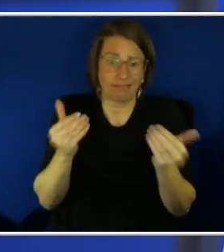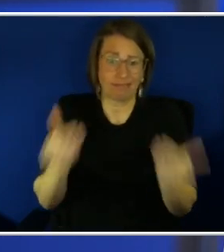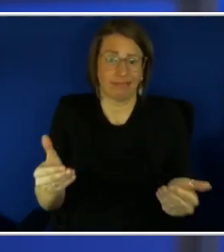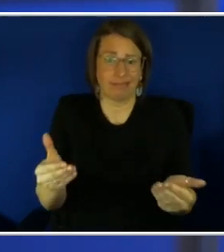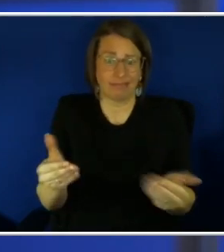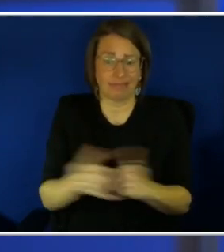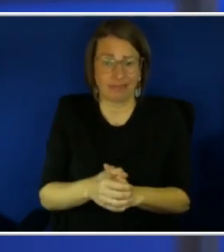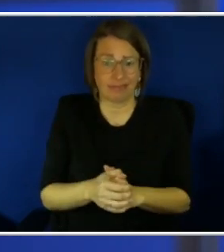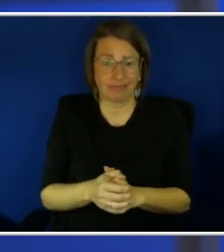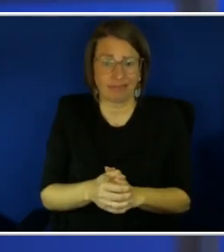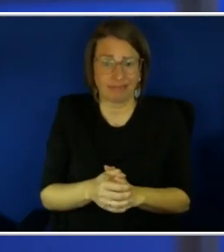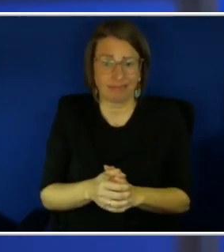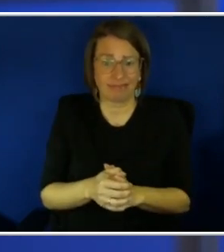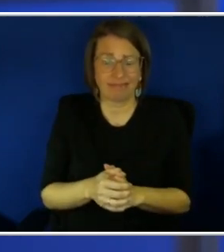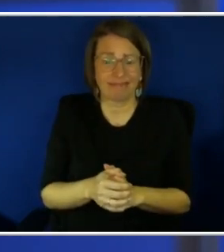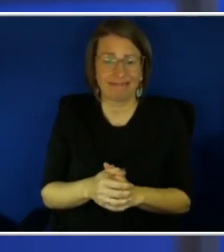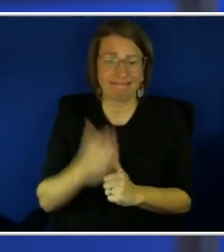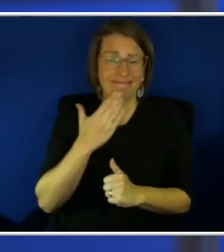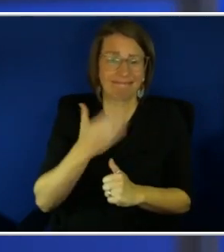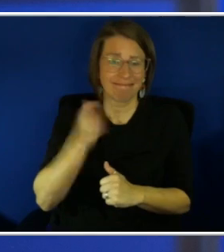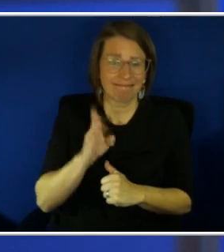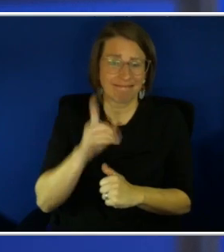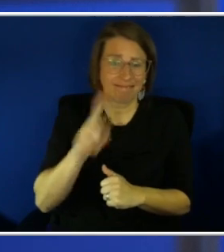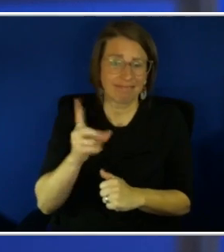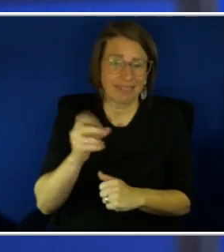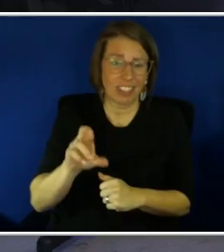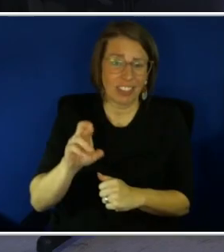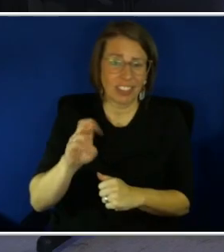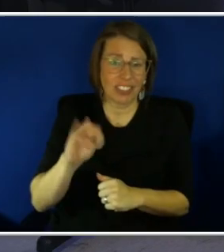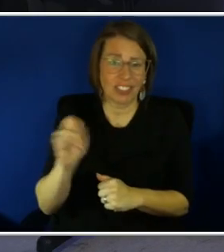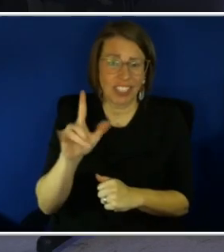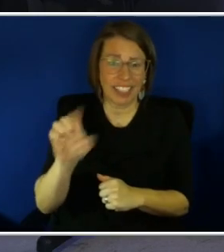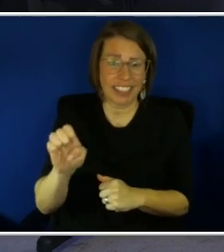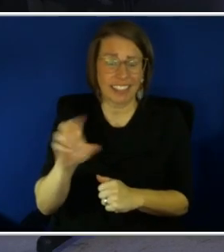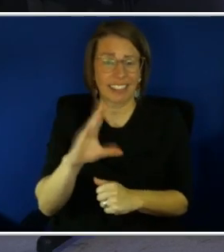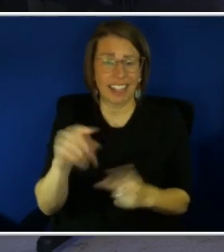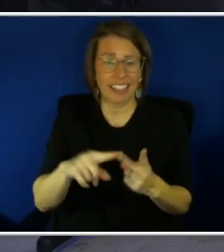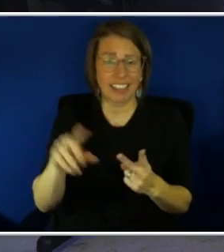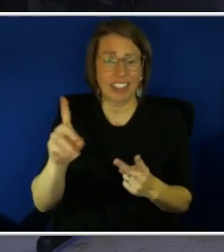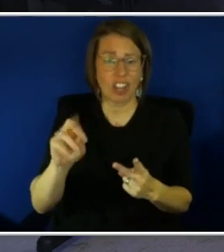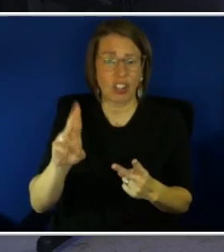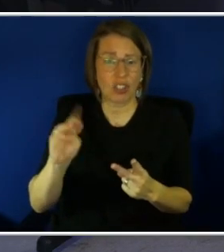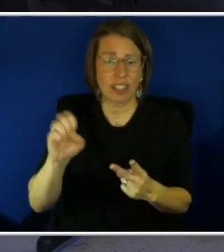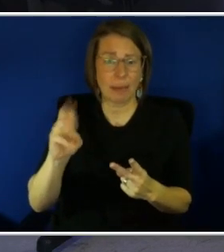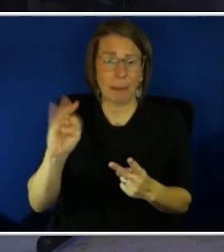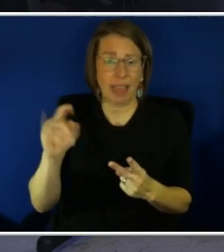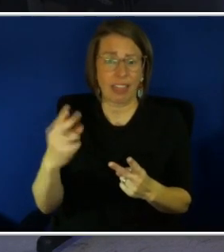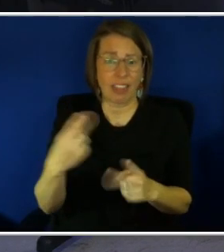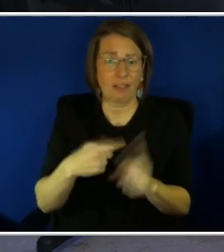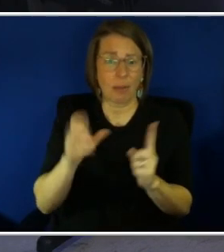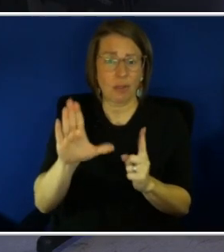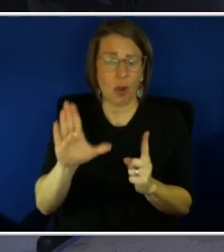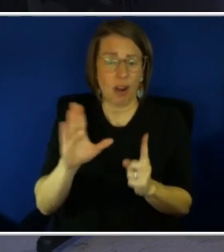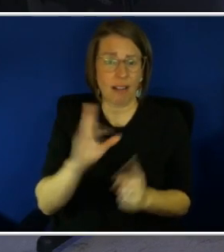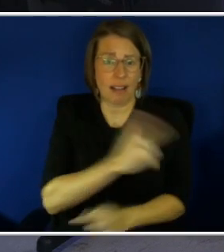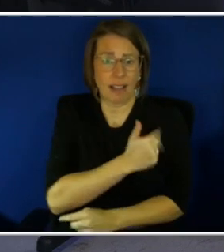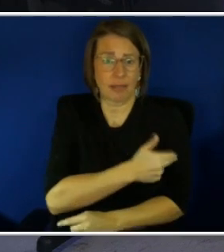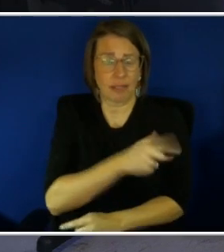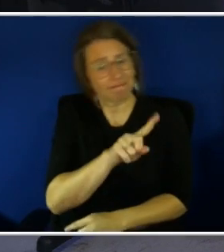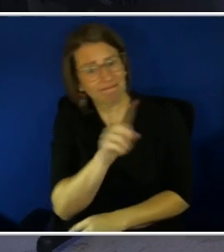Lee and Dr. Smith at the VA hospital. So, Billy, from your perspective, how is Doug doing with all those knee